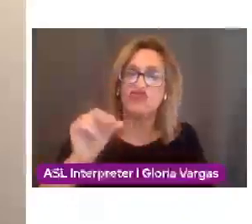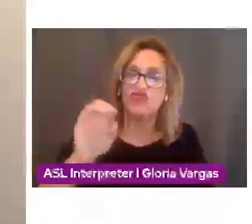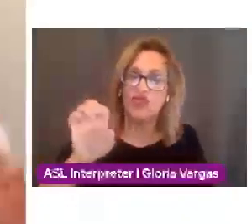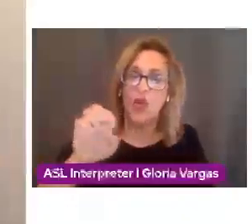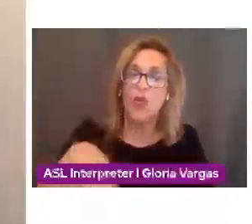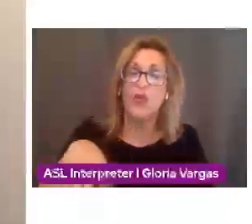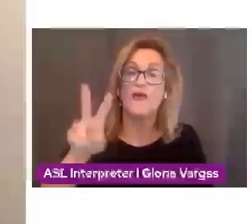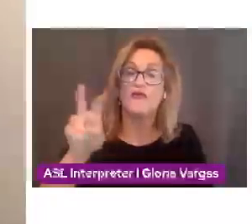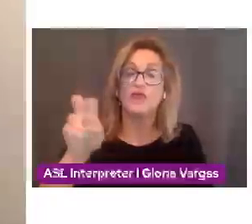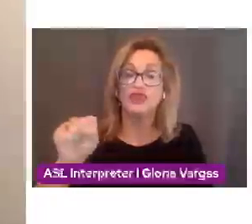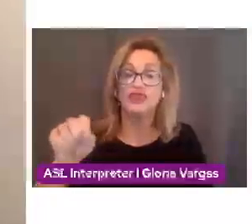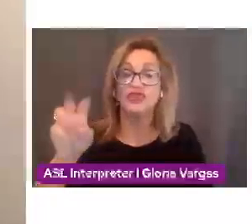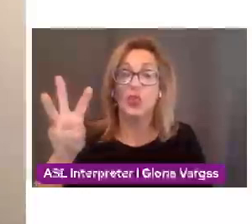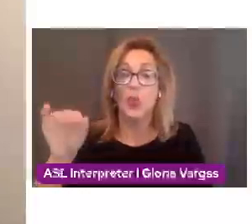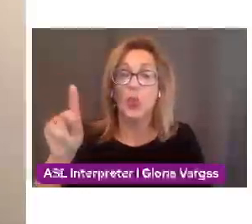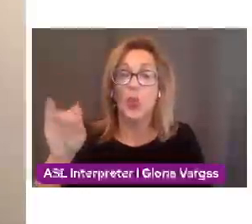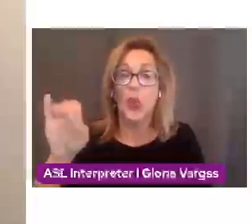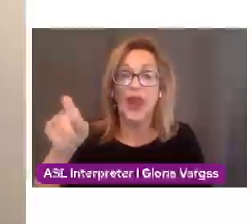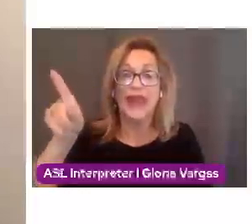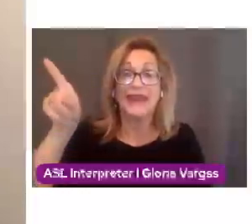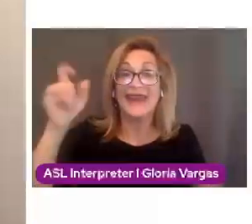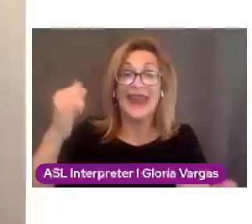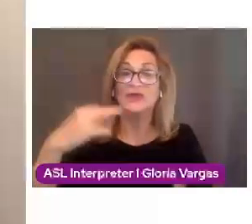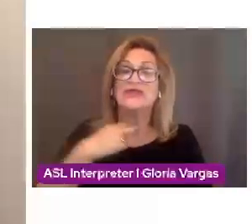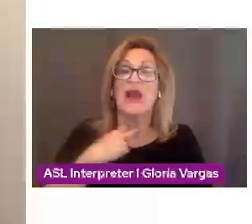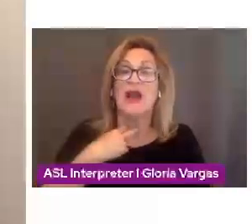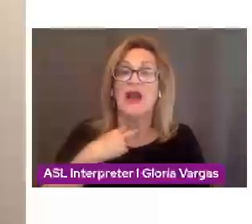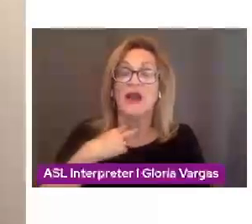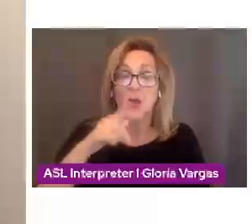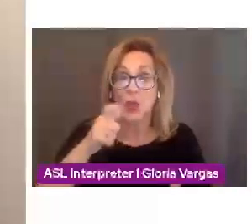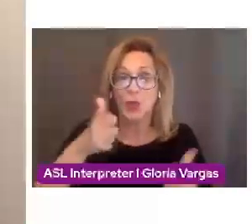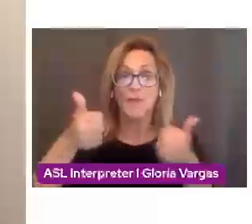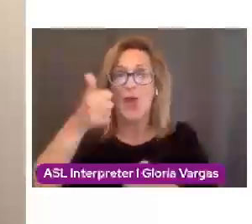law. It's stuck with the filibuster. And so